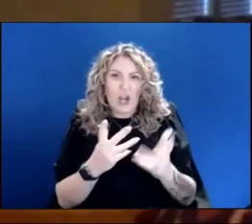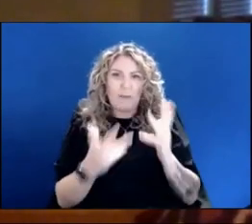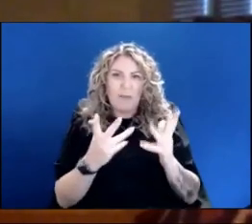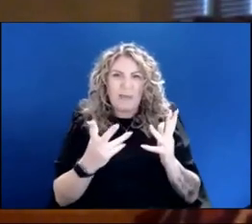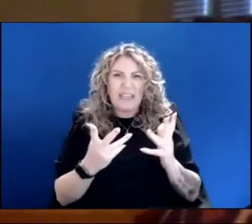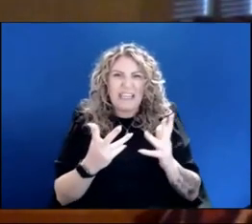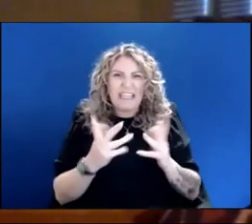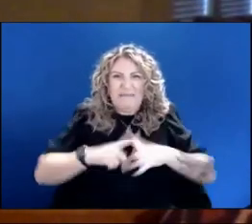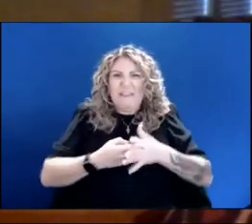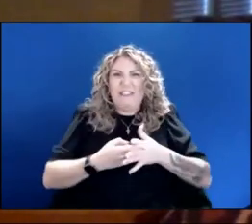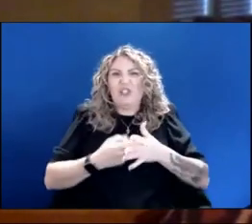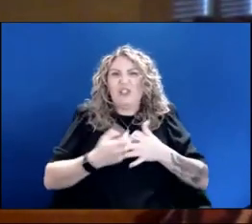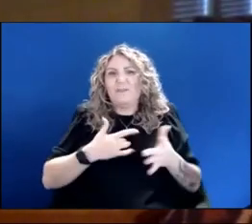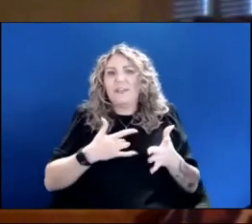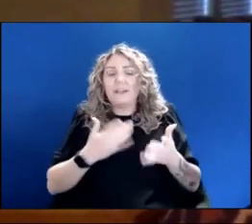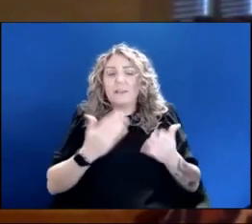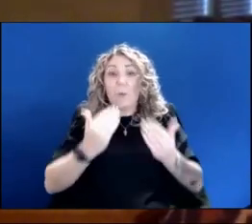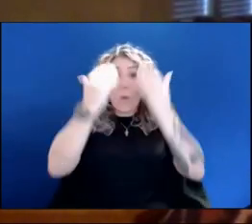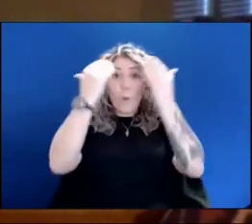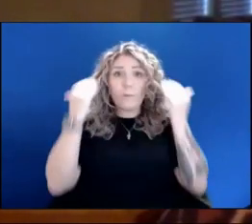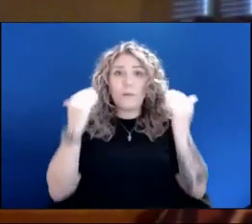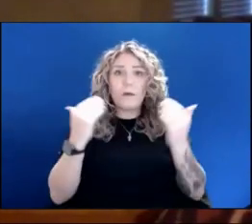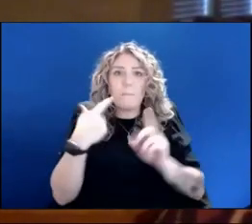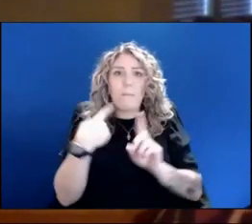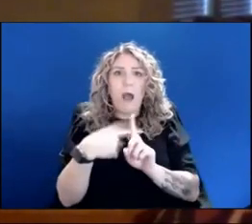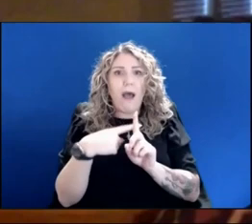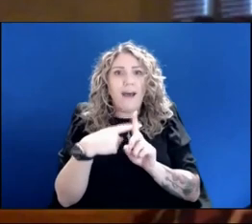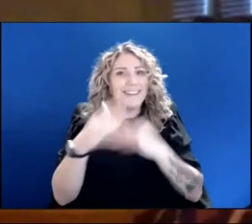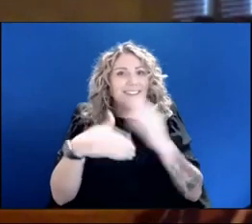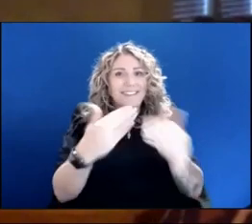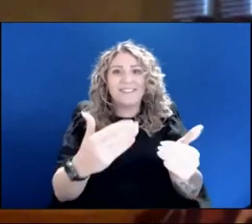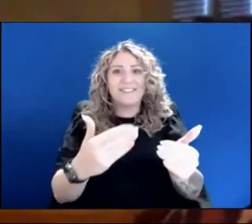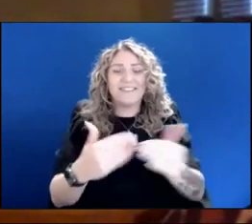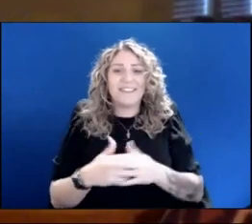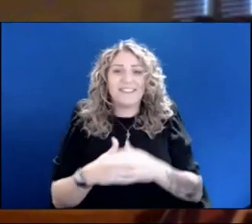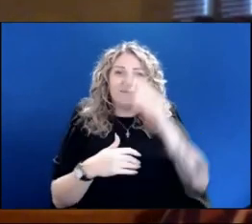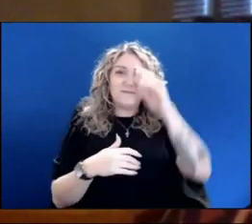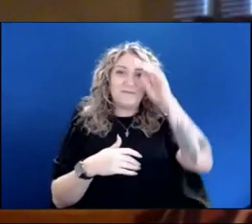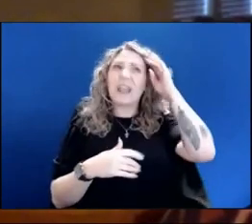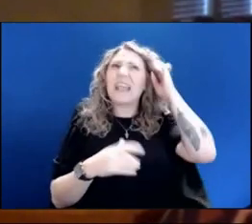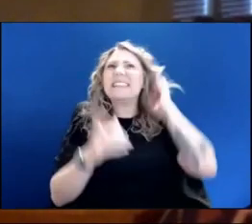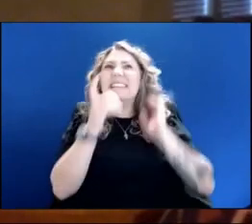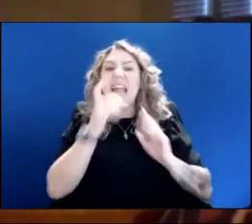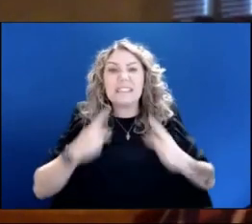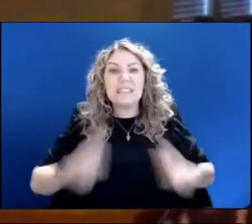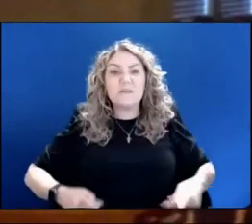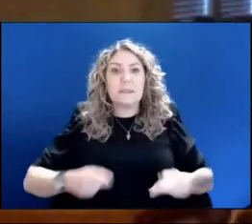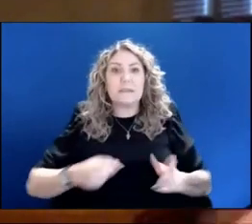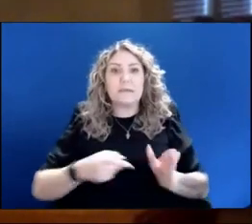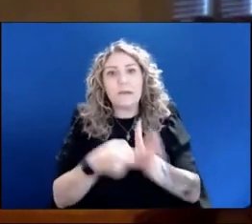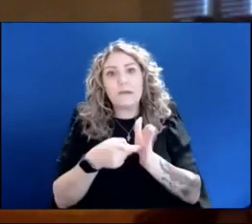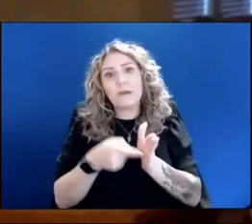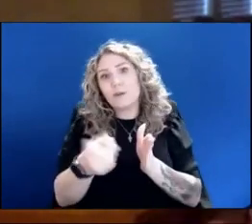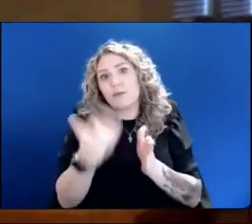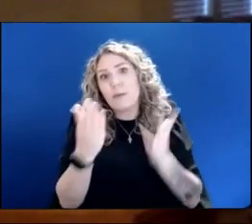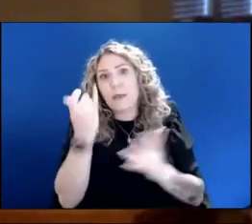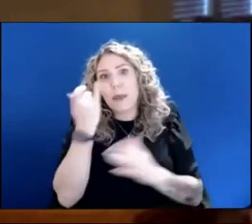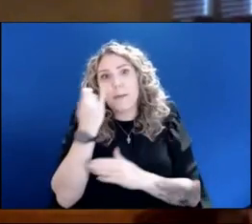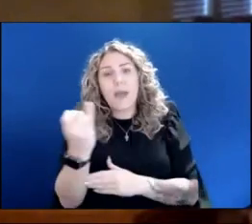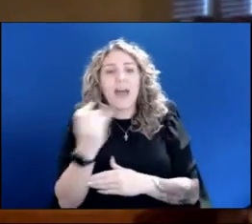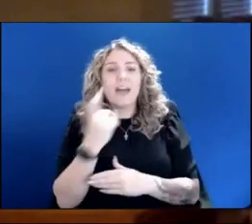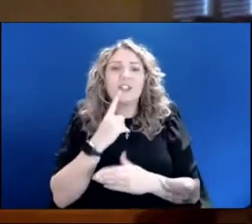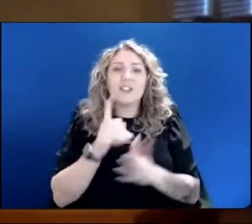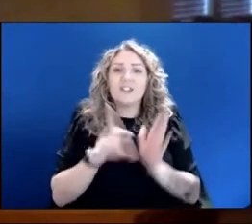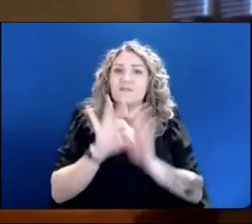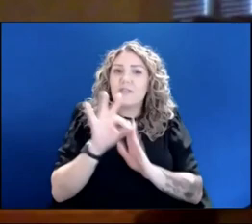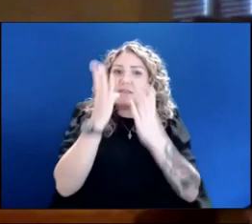that it's an overwhelmingly positive process. It is not as physically demanding as you might imagine. Find out information about